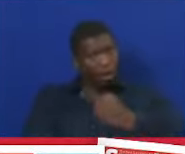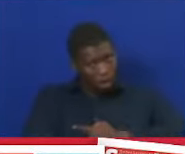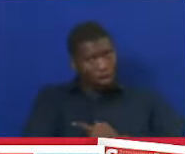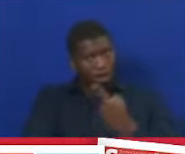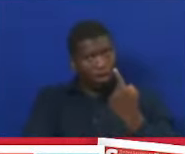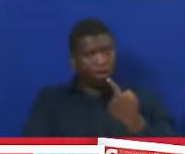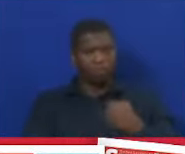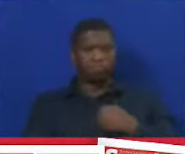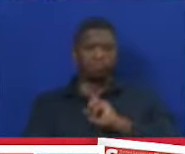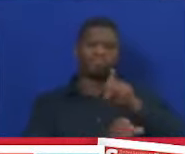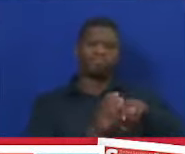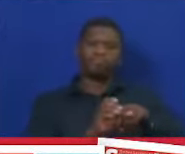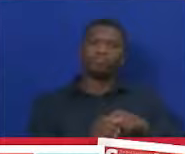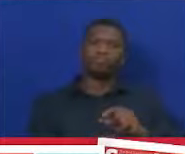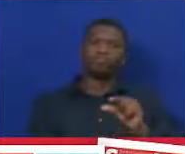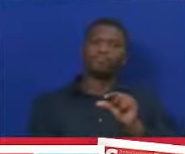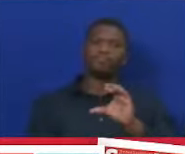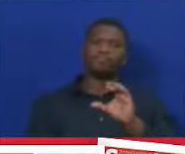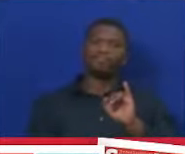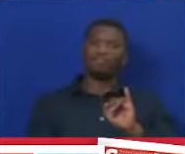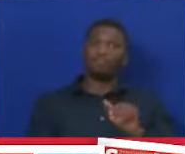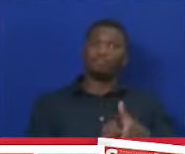I received 2 dockets.